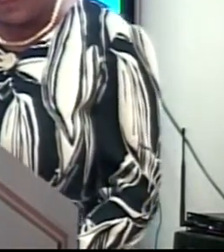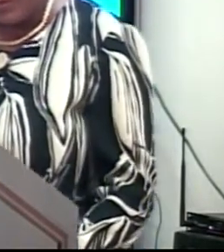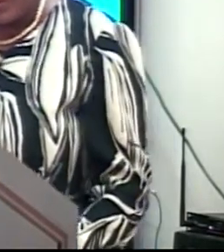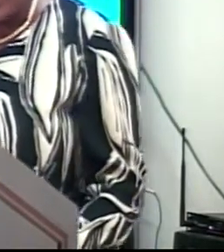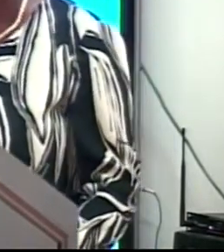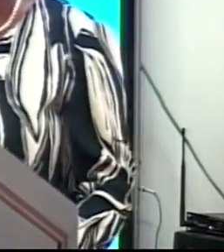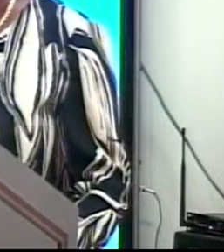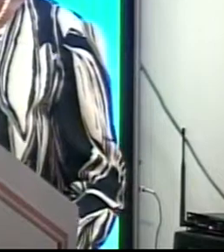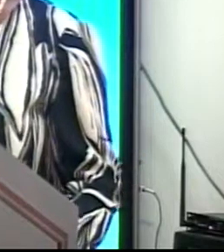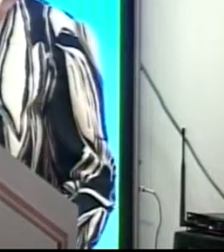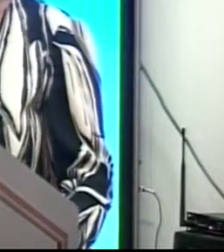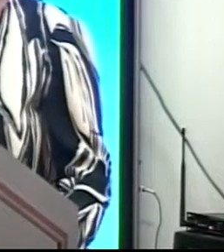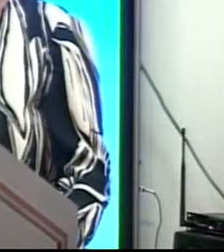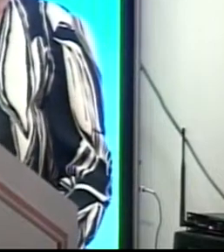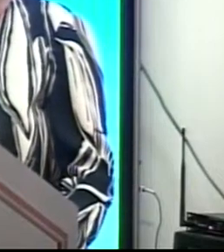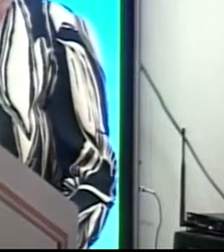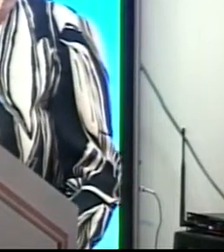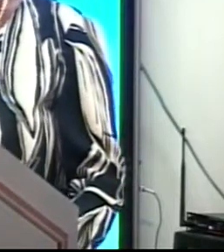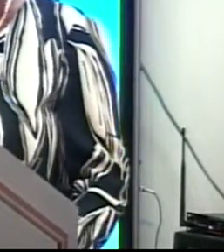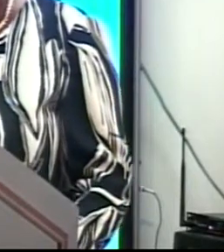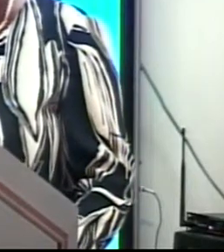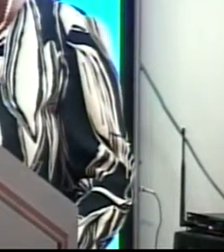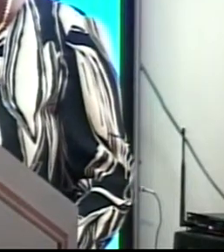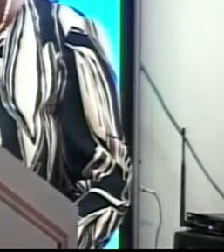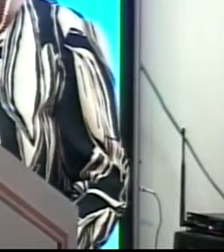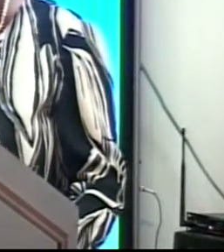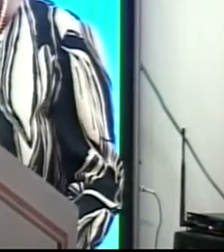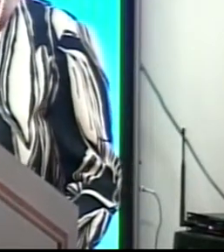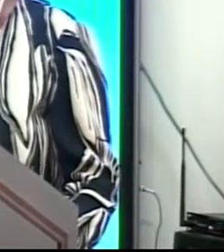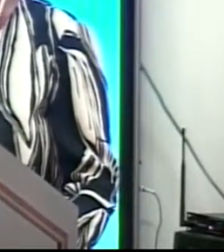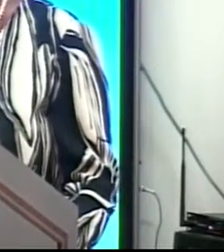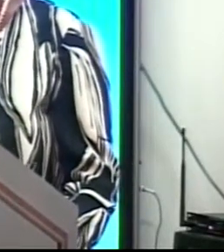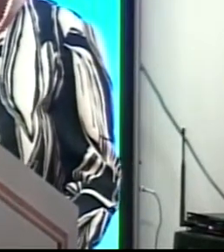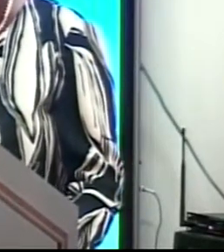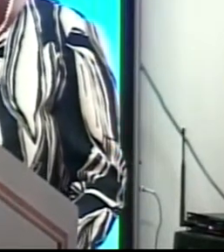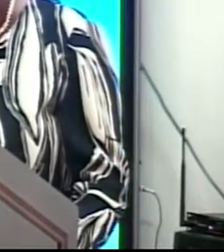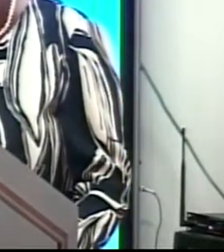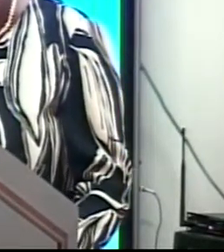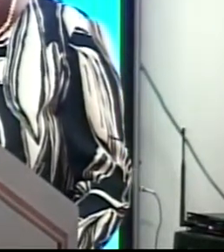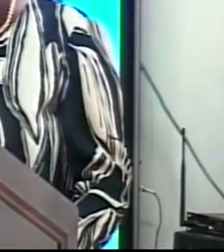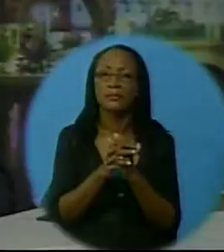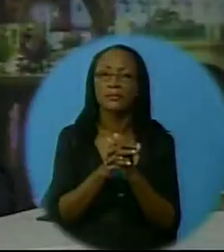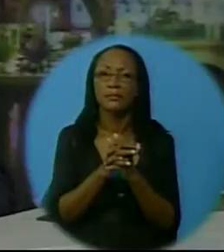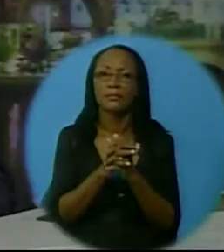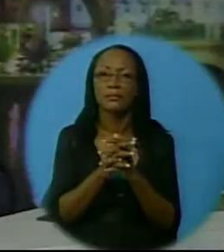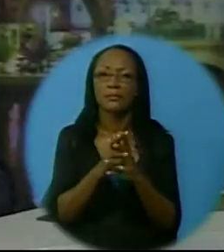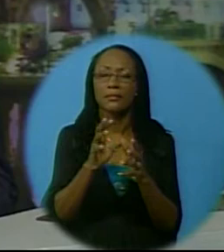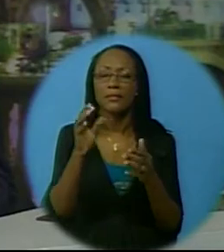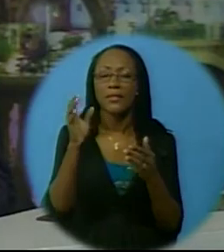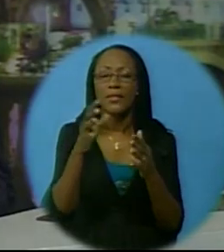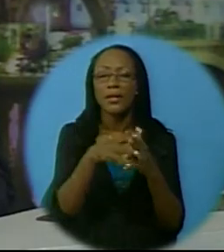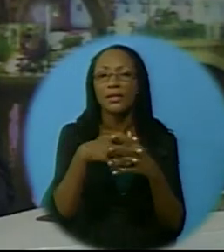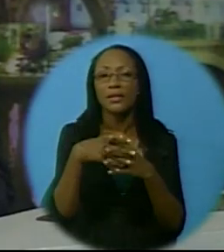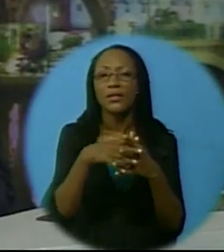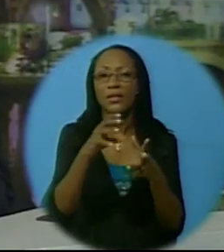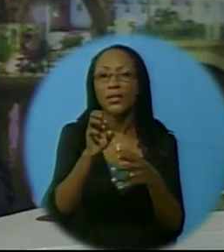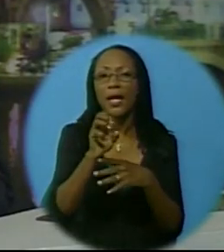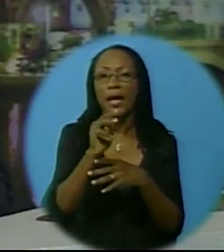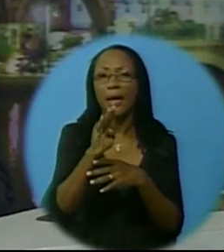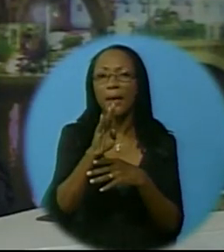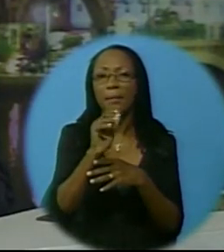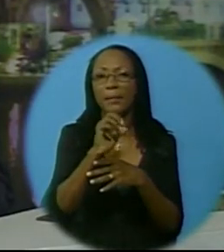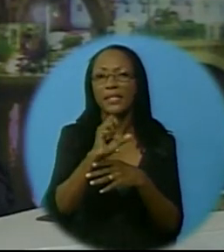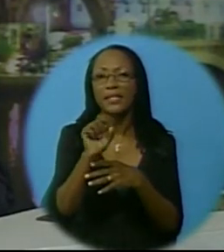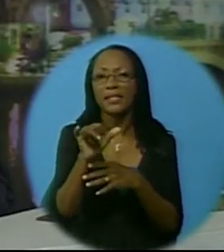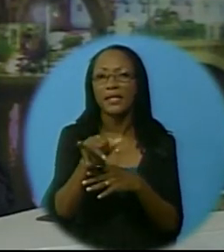I implore you to see these as opportunities, even though they're challenges. The U.S. Embassy in Barbados